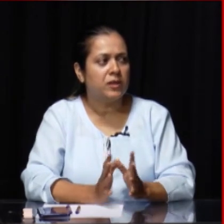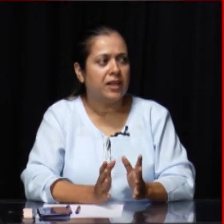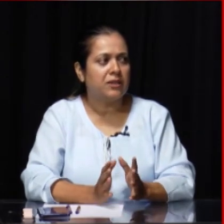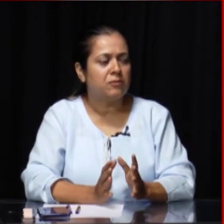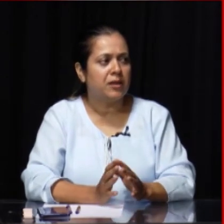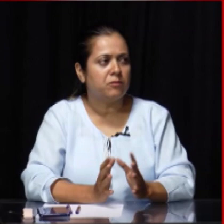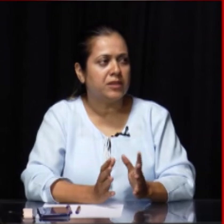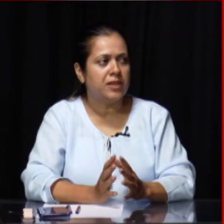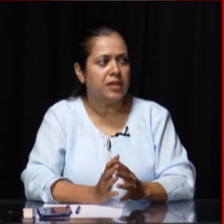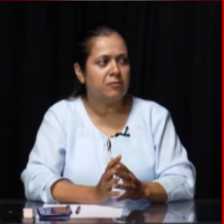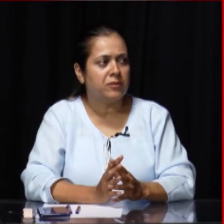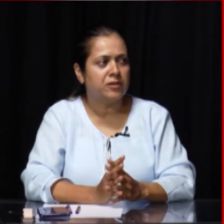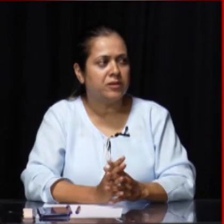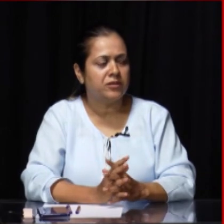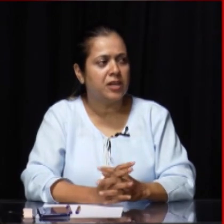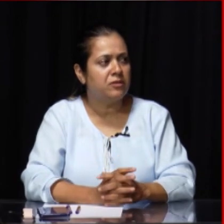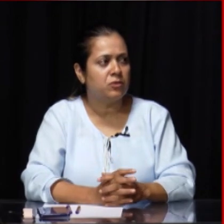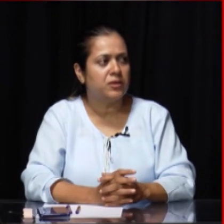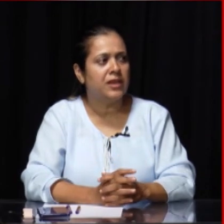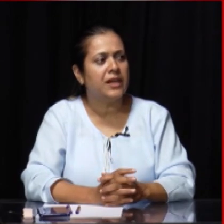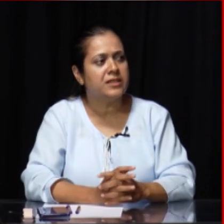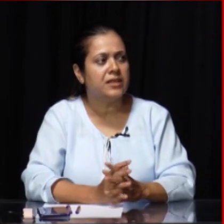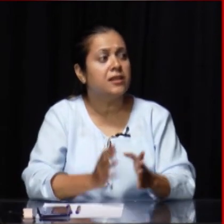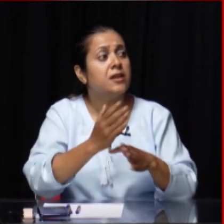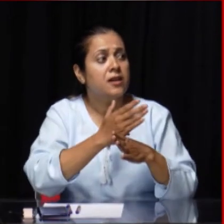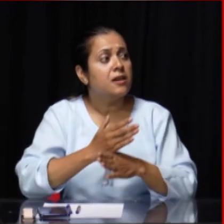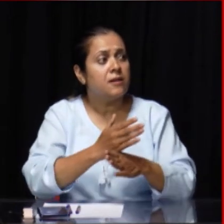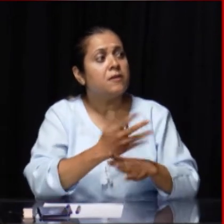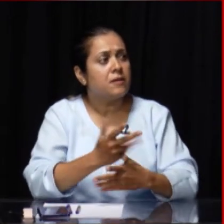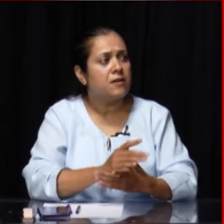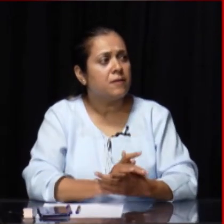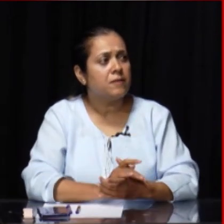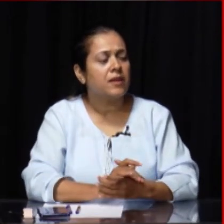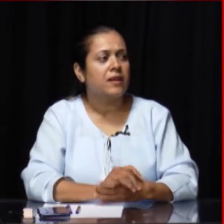everything is over, like, you know, my daytime schedule is over. Then